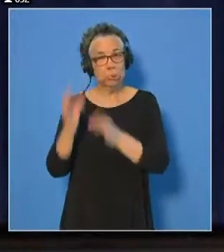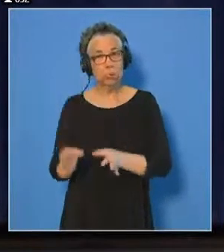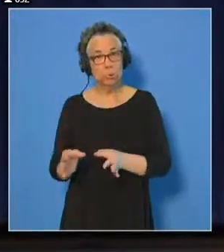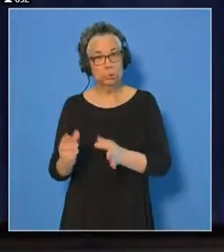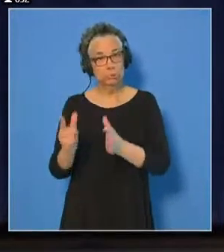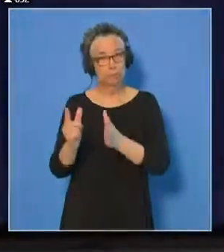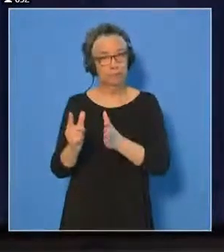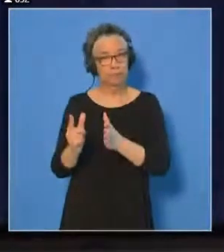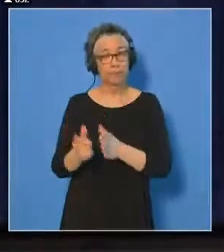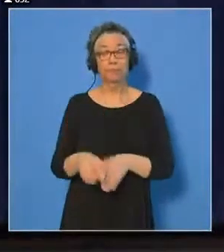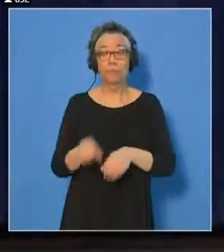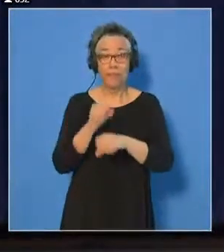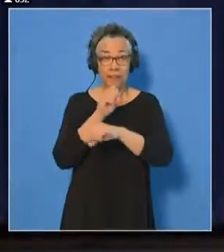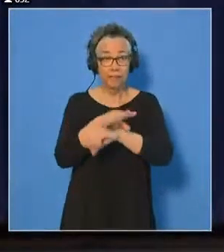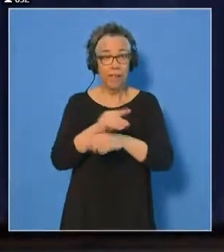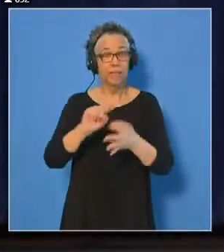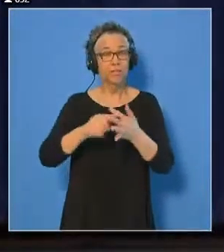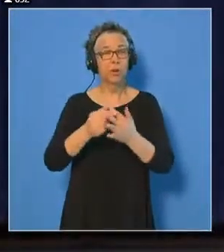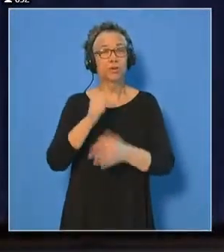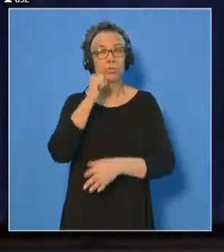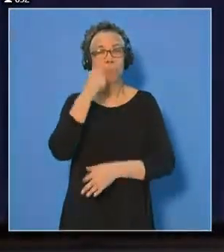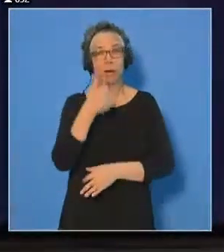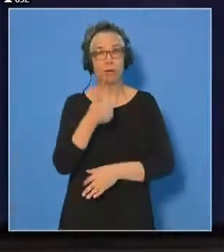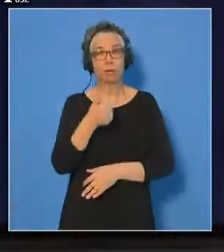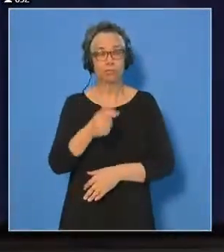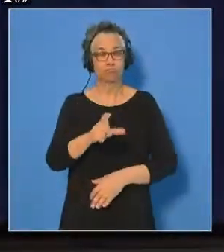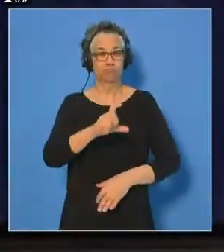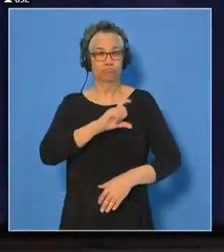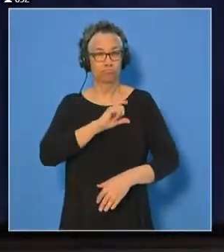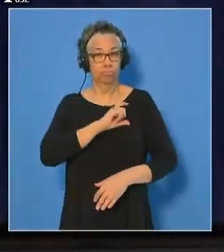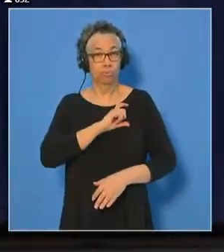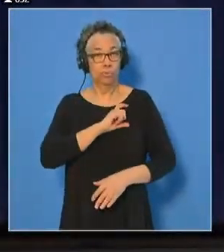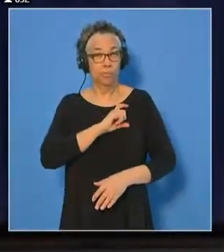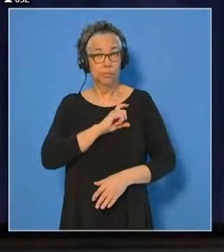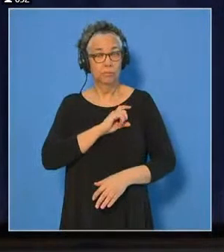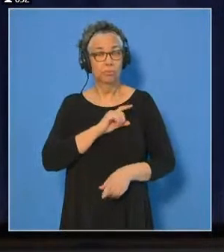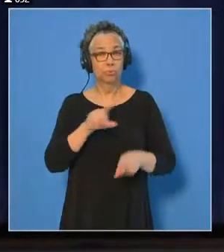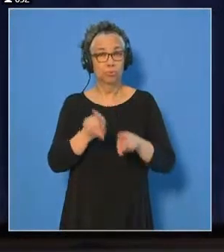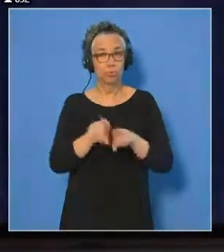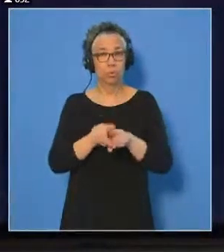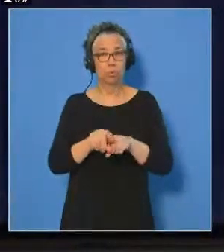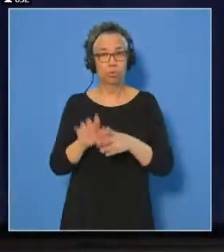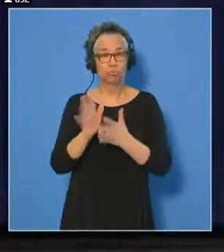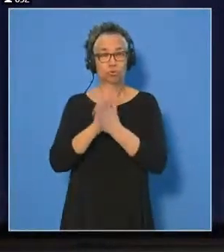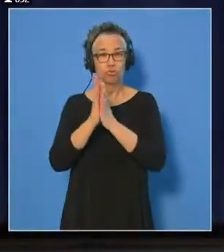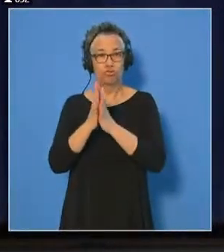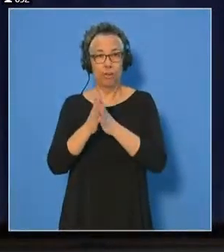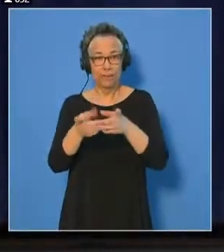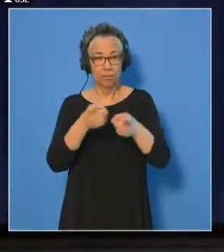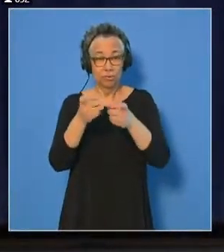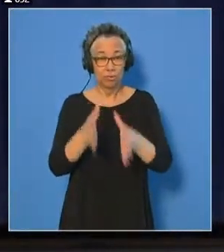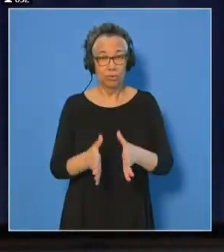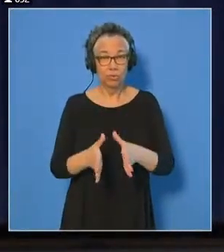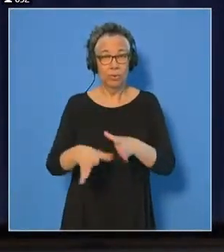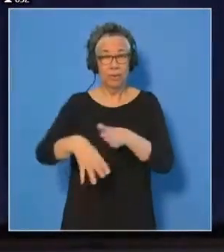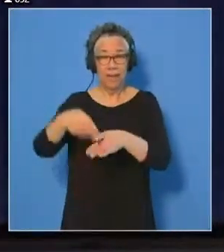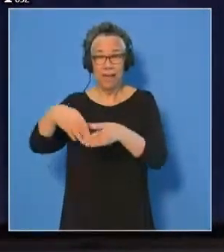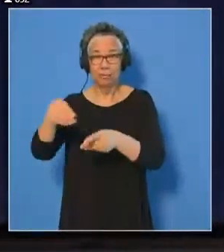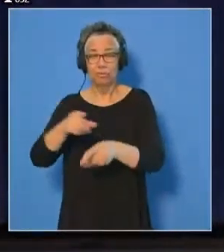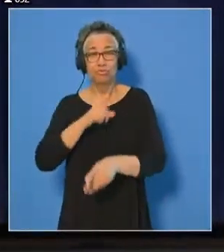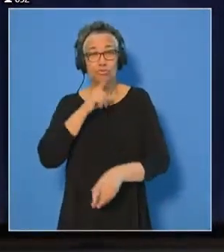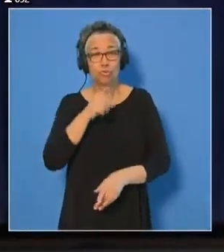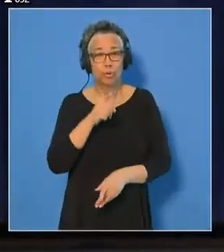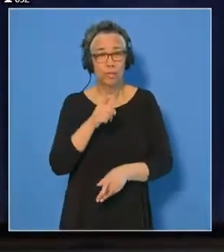can advise that starting tomorrow, bailiffs and traffic wardens will be out ensuring that approved businesses across the